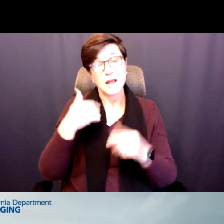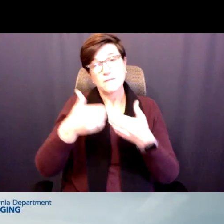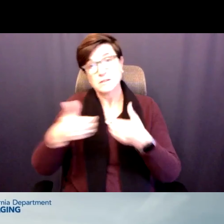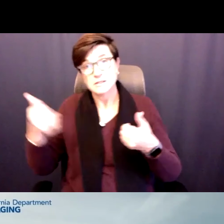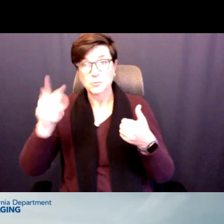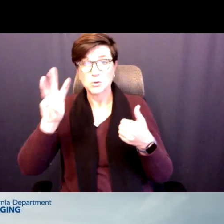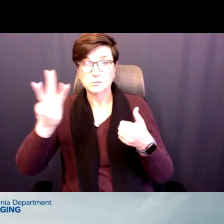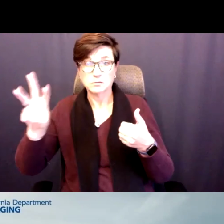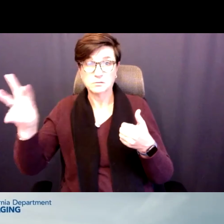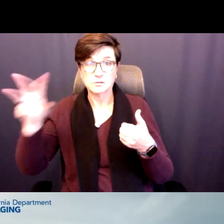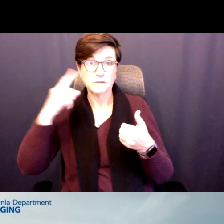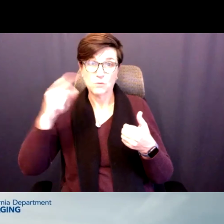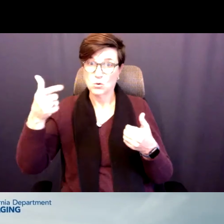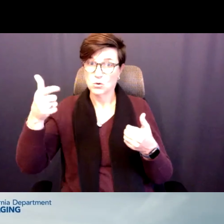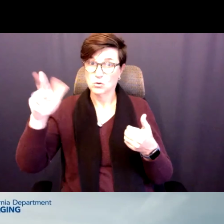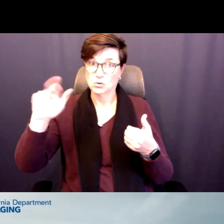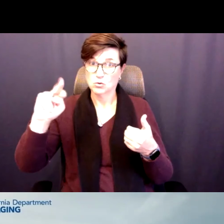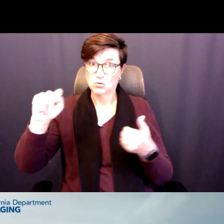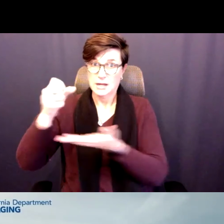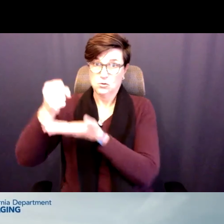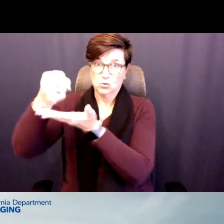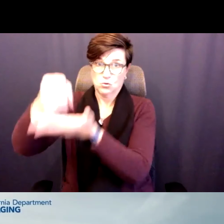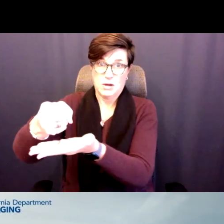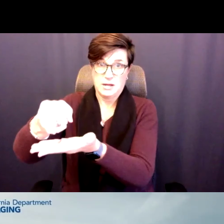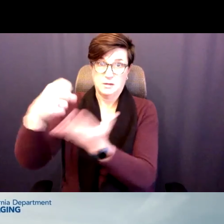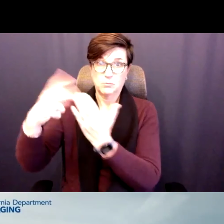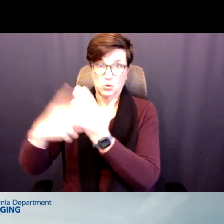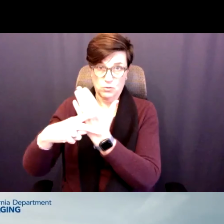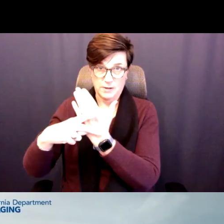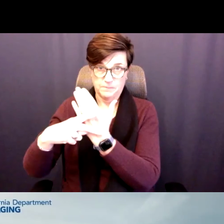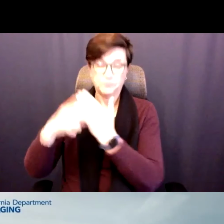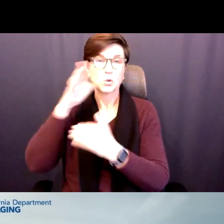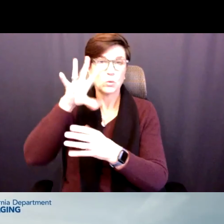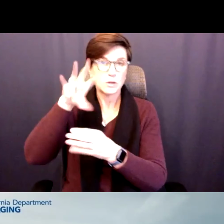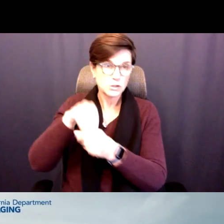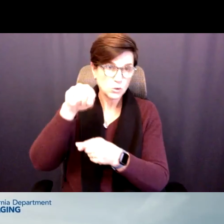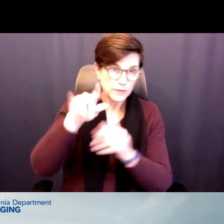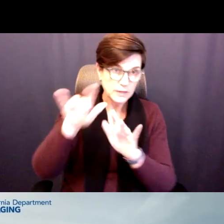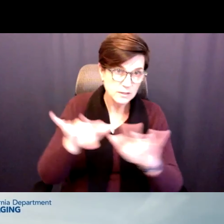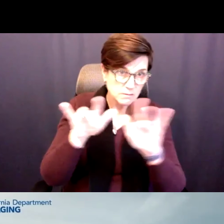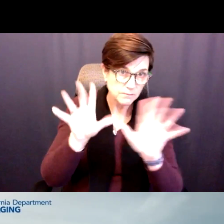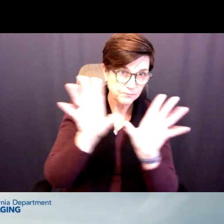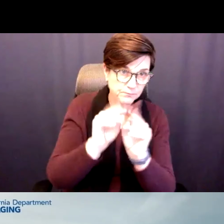will include today's recording, today's slides, and our transcripts.